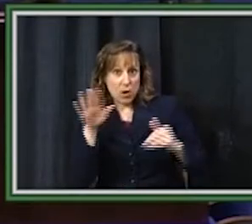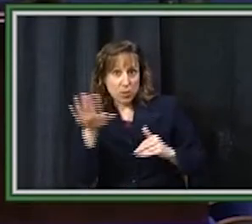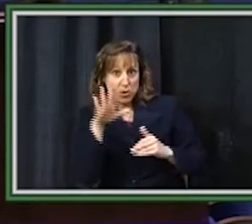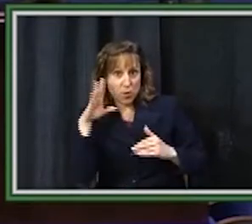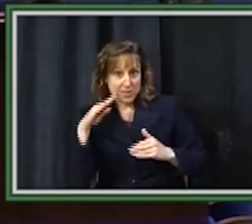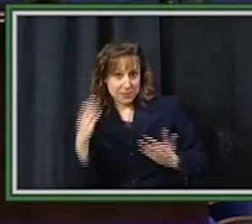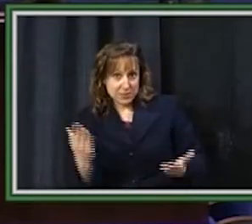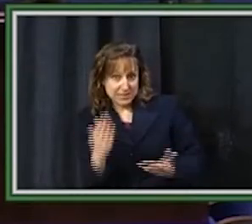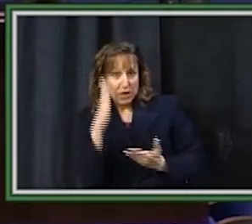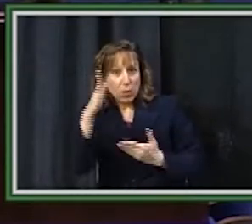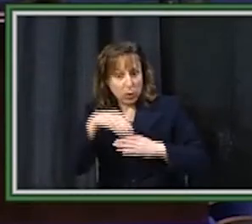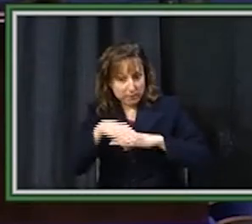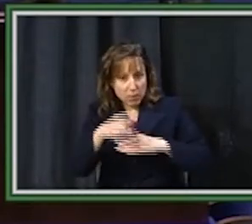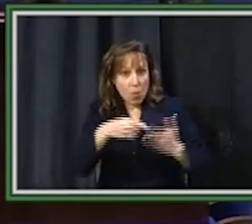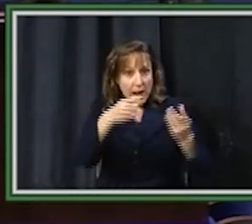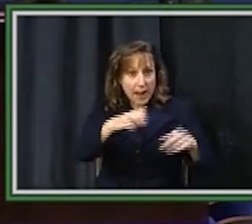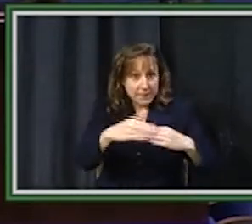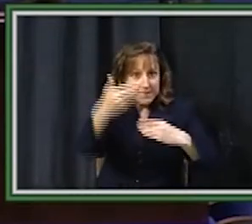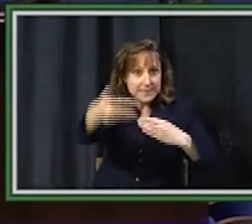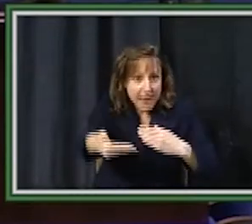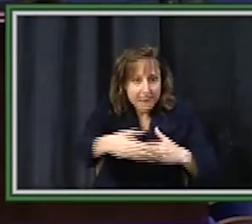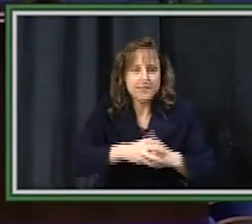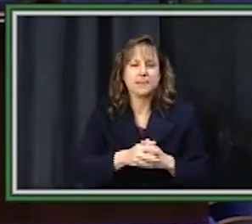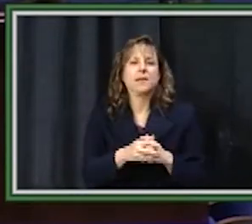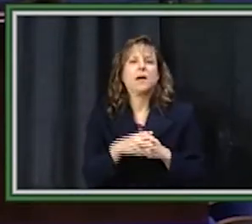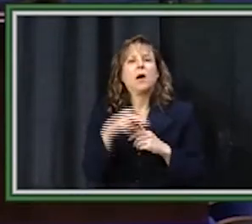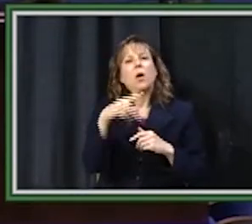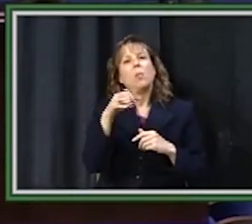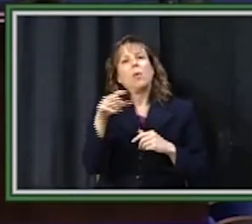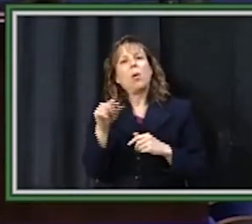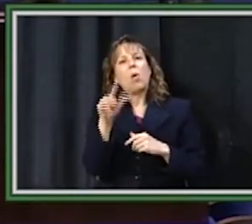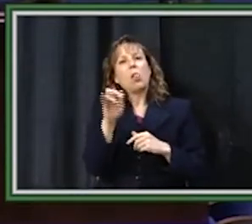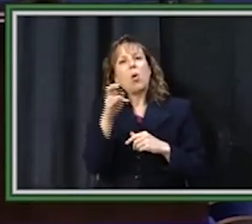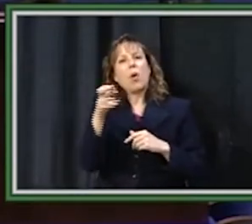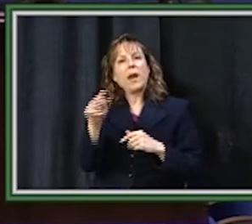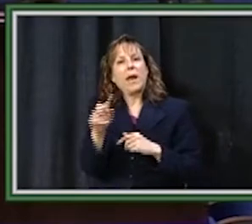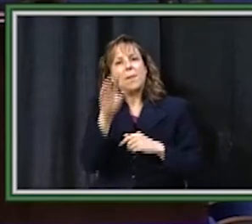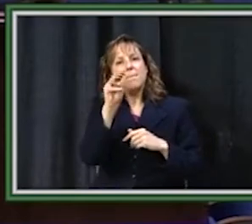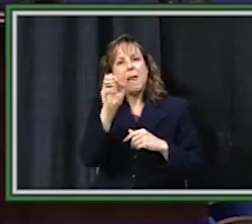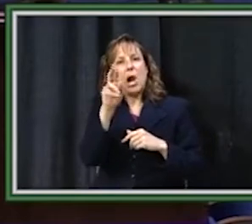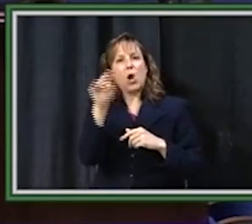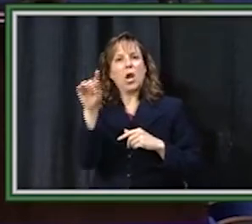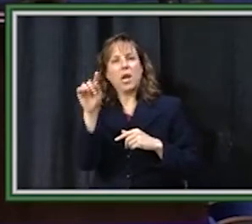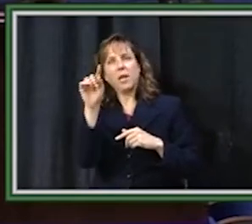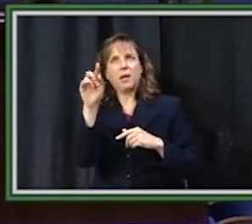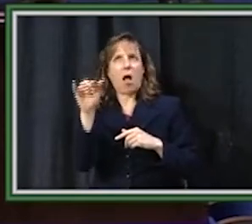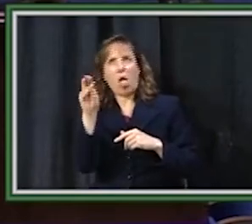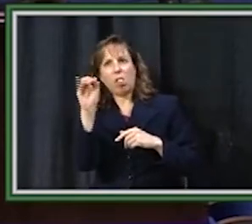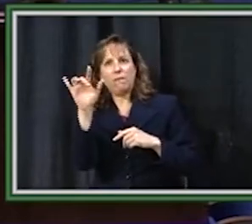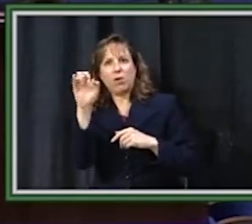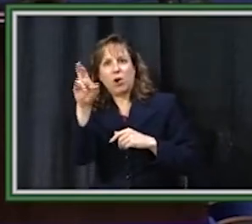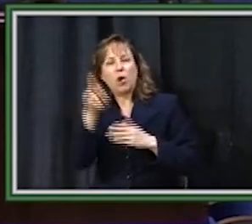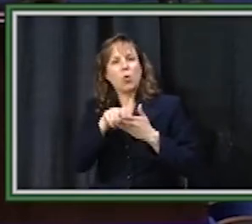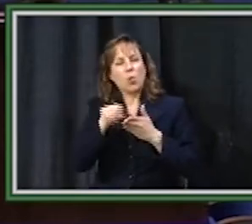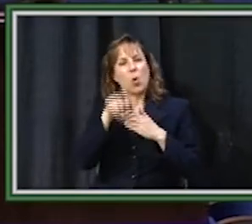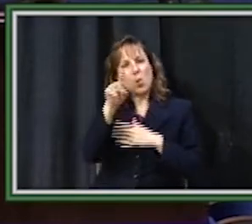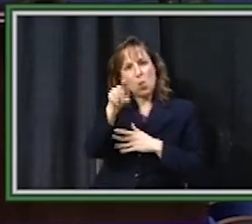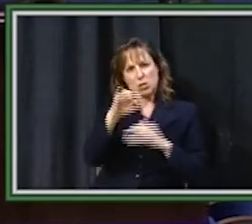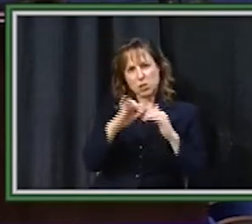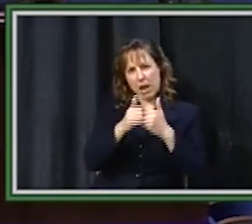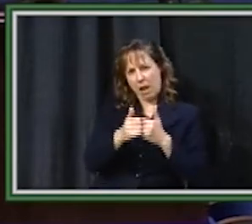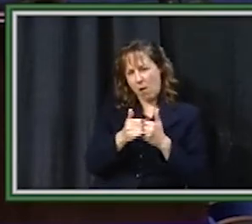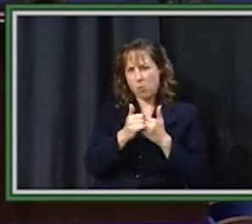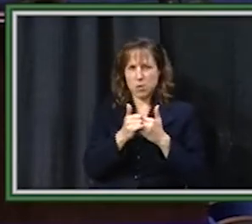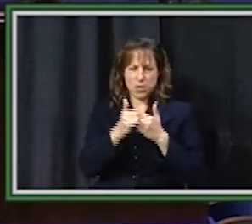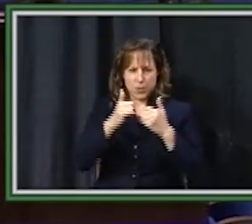next. Poet laureate Mary Oliver, winner of the National Book Award and Pulitzer Prize, offered a guiding question for how you choose to